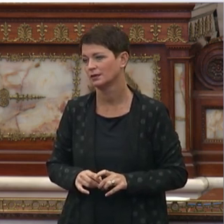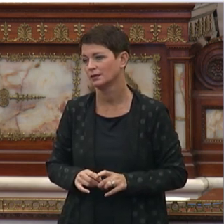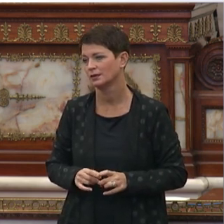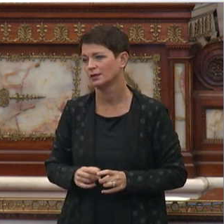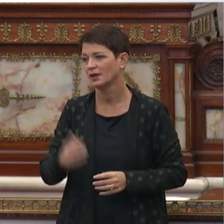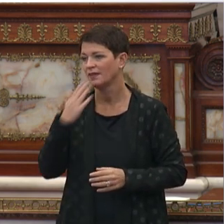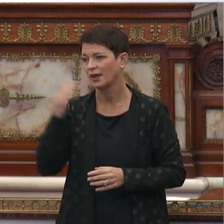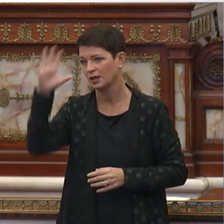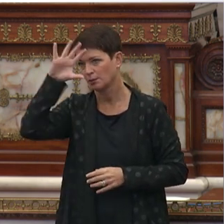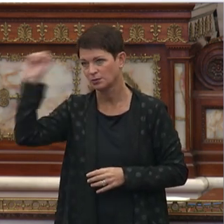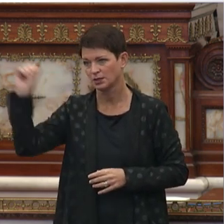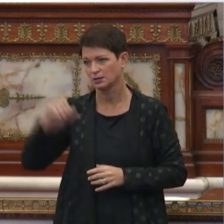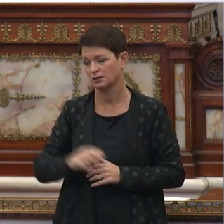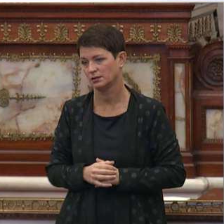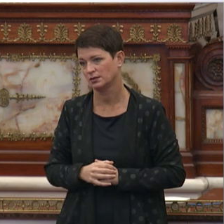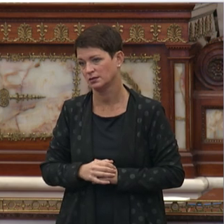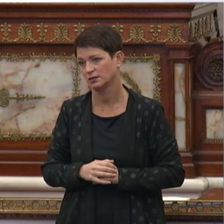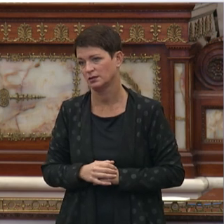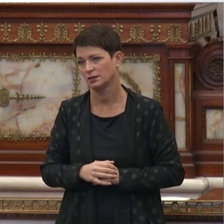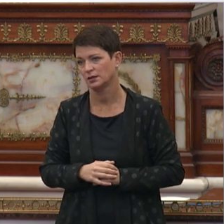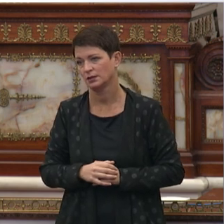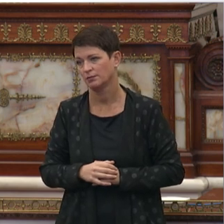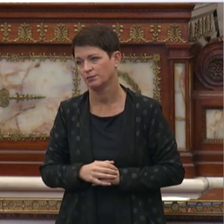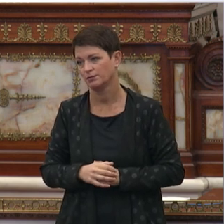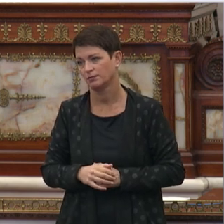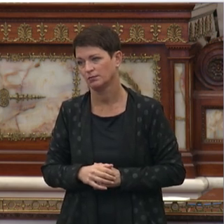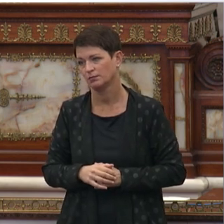Thank you, Mr. President.